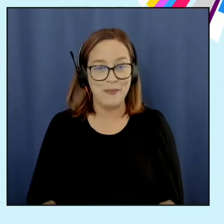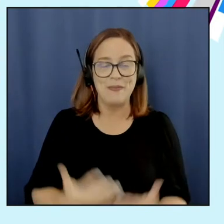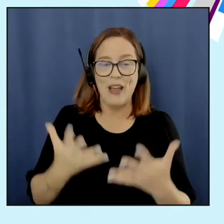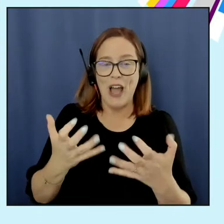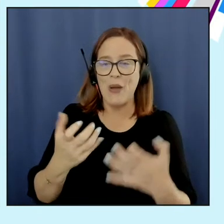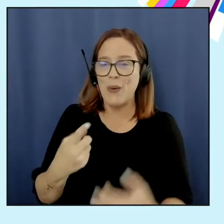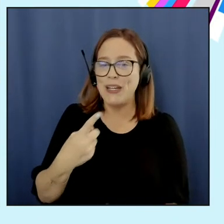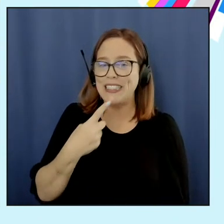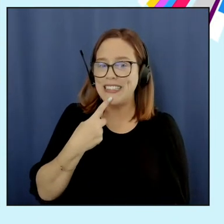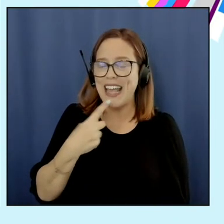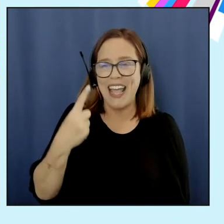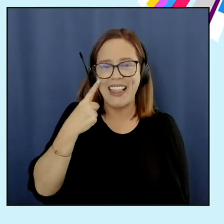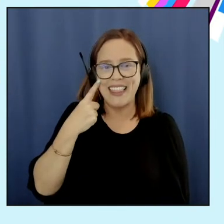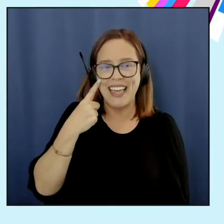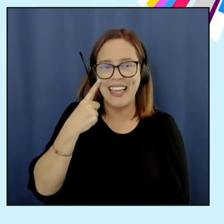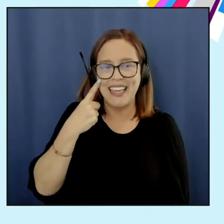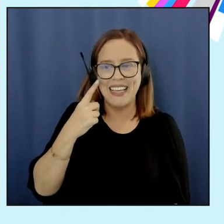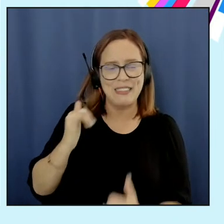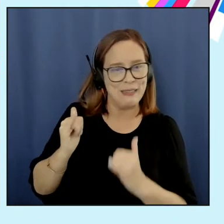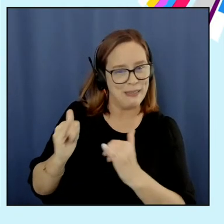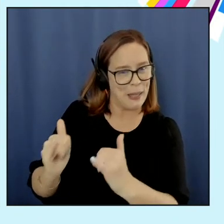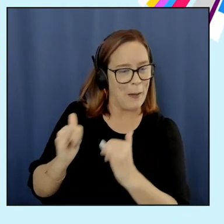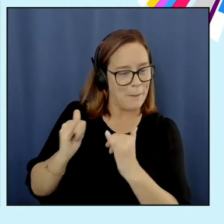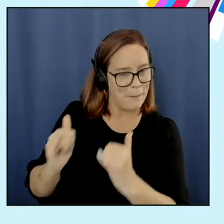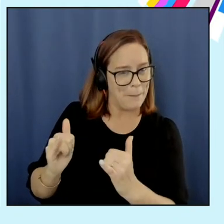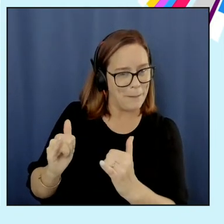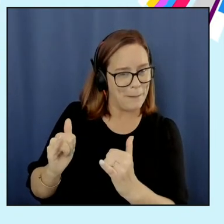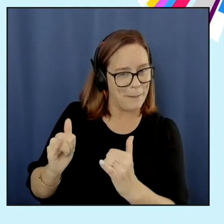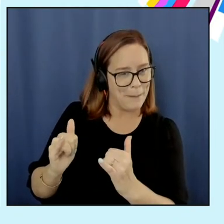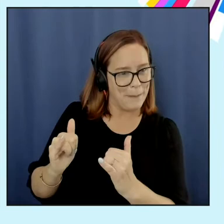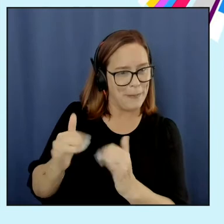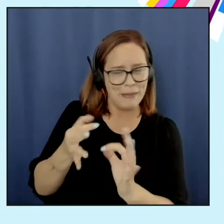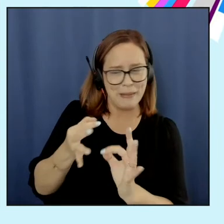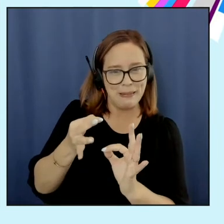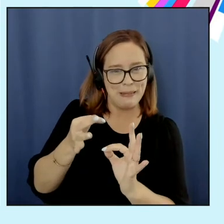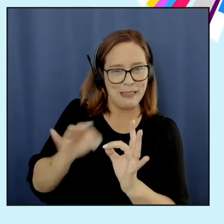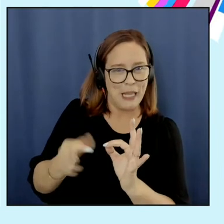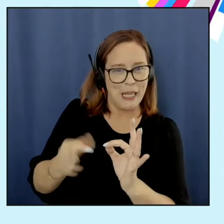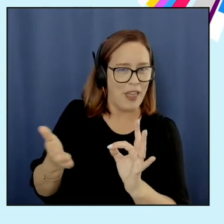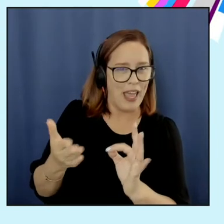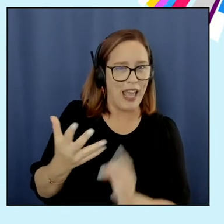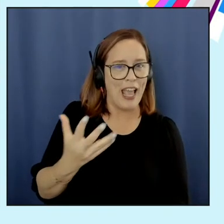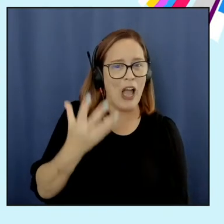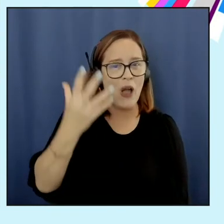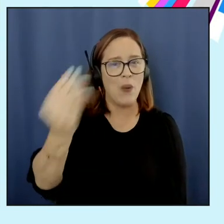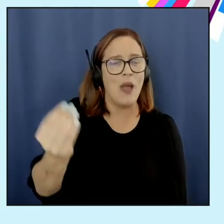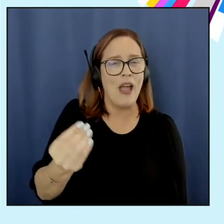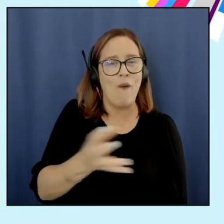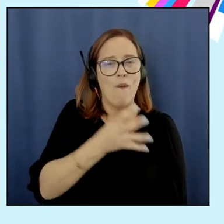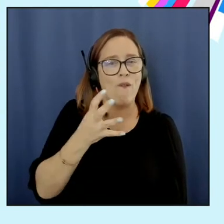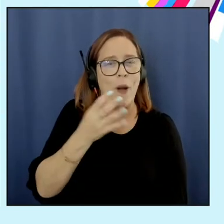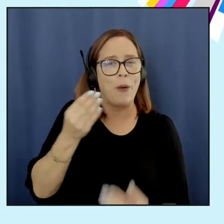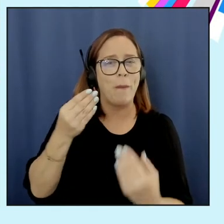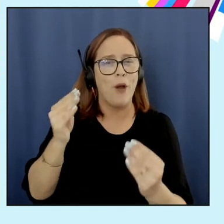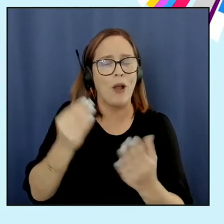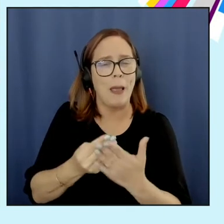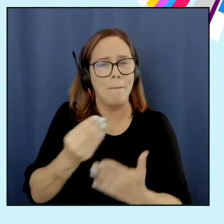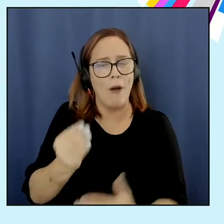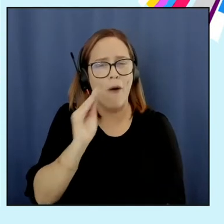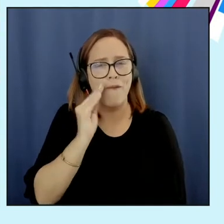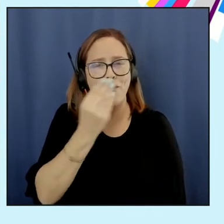are the same way with Alan. I did a very simple thing. I went to the farmer's market today and I just bought flowers for my home. And that kind of was